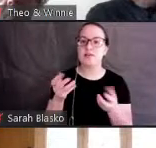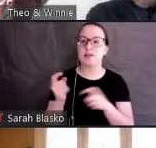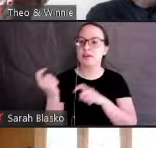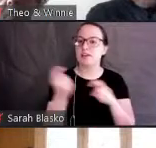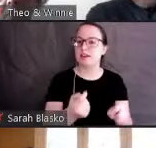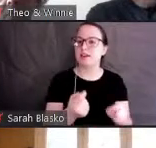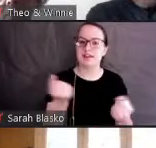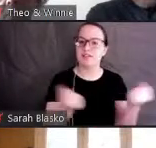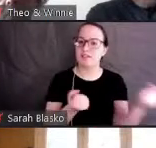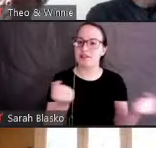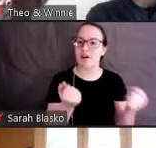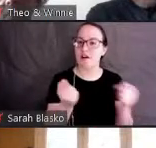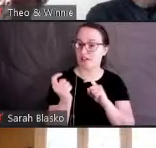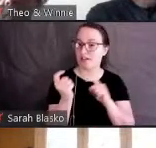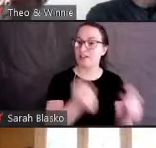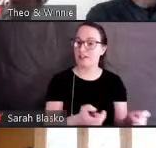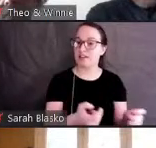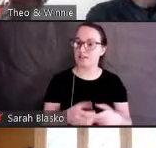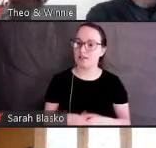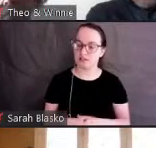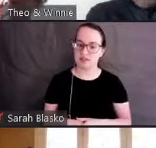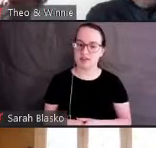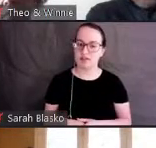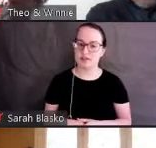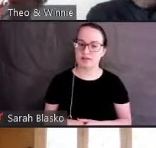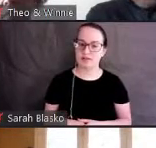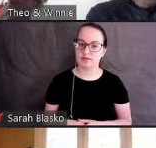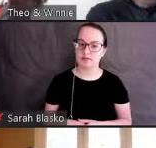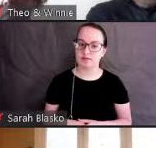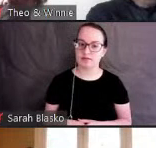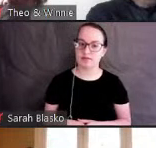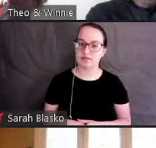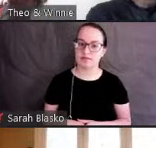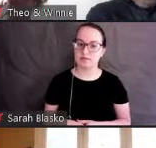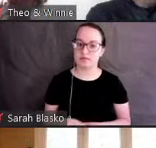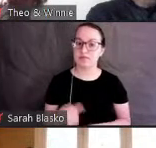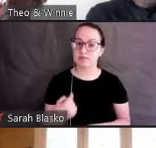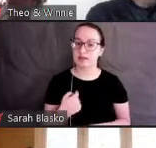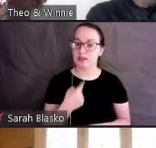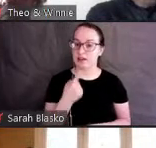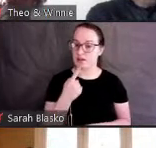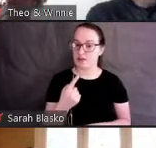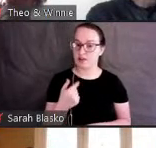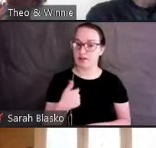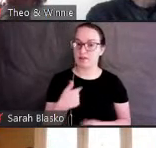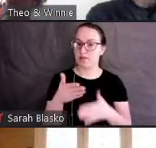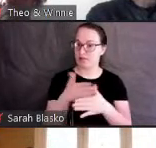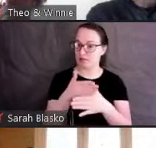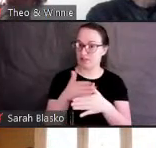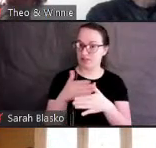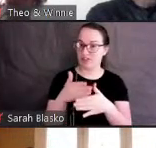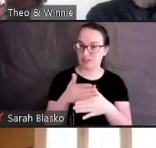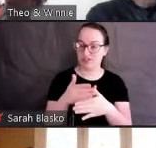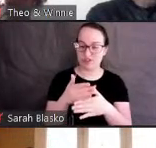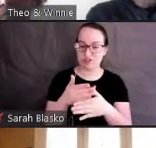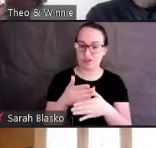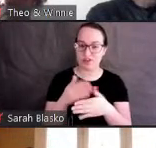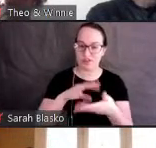gift. And I told him I would share this story. He doesn't visit our churches or anything like that.